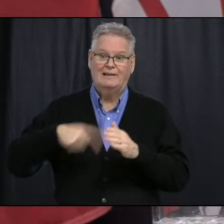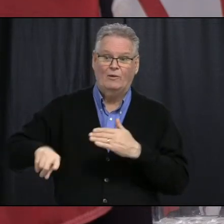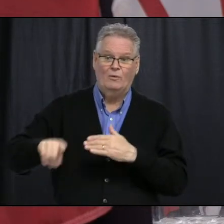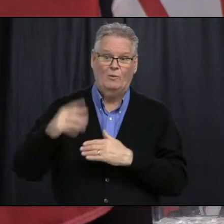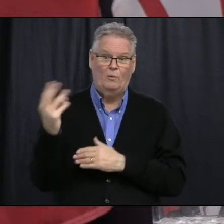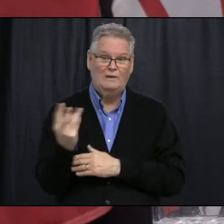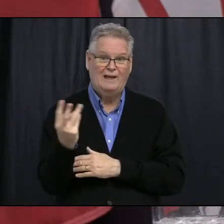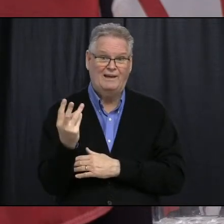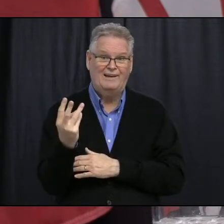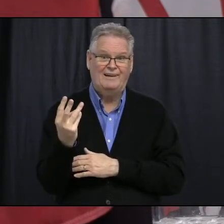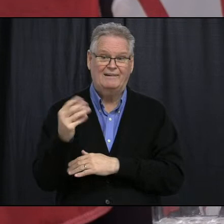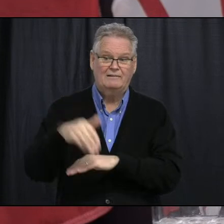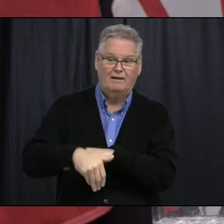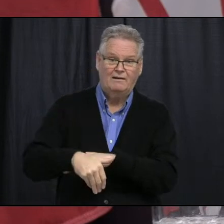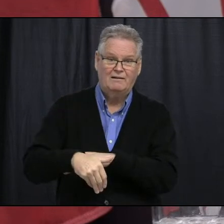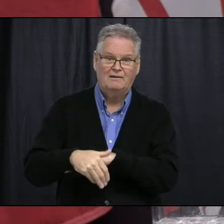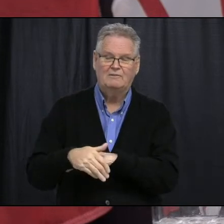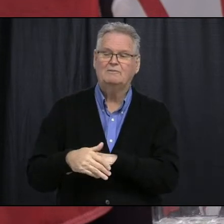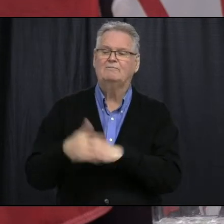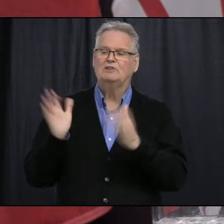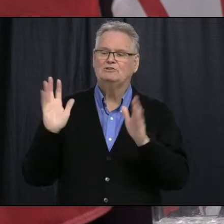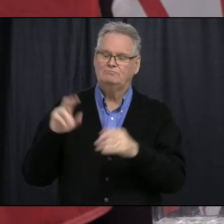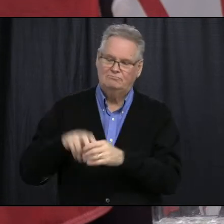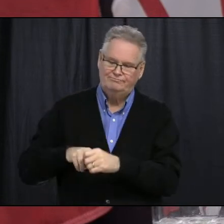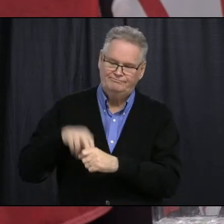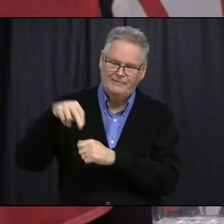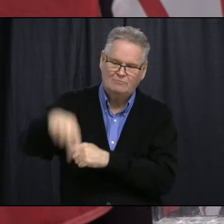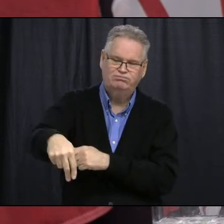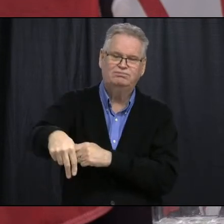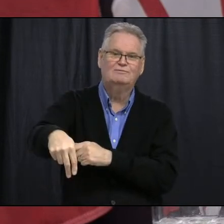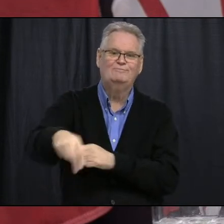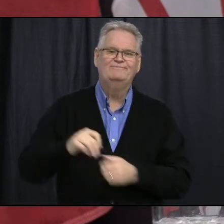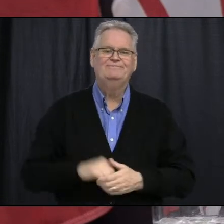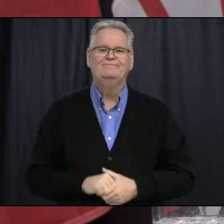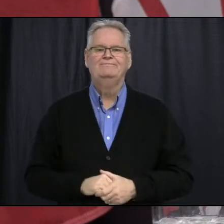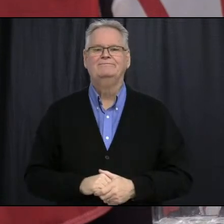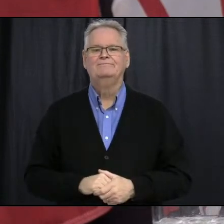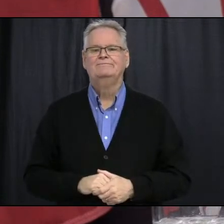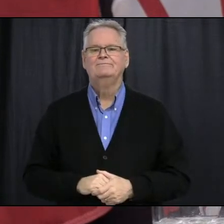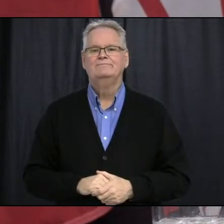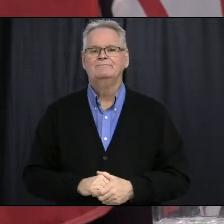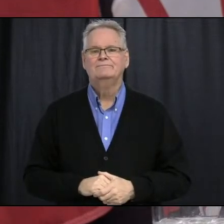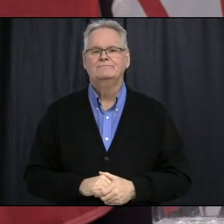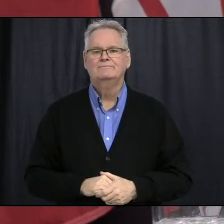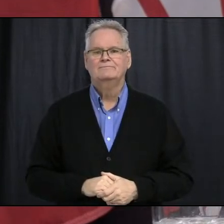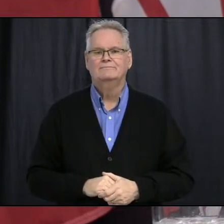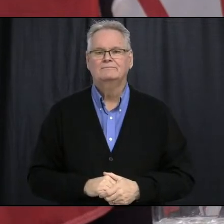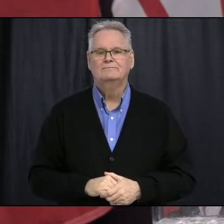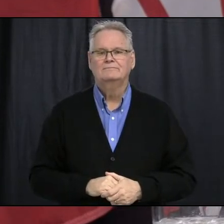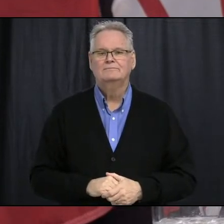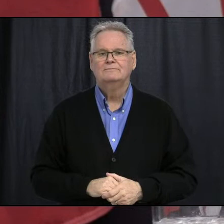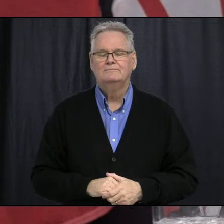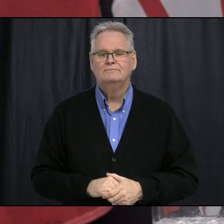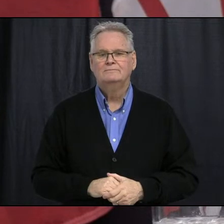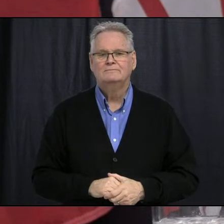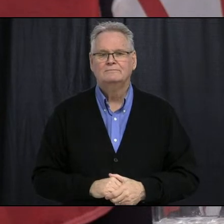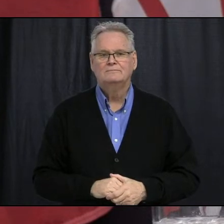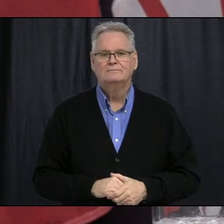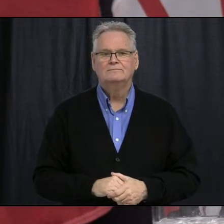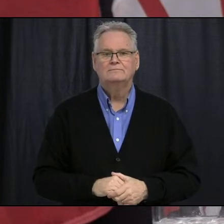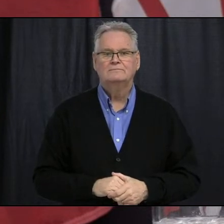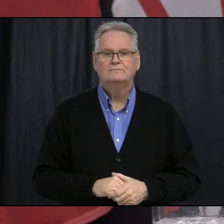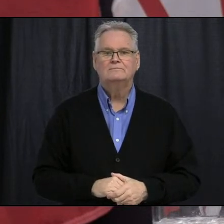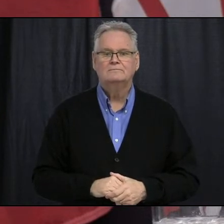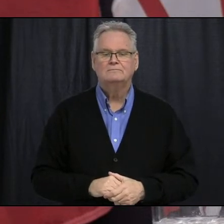been advised by public health that they should not do this. The transition phase mentioned in our reopening plan, Together